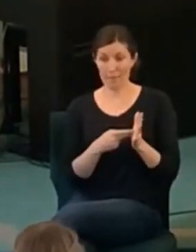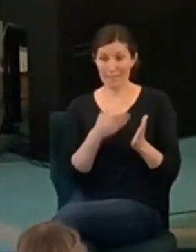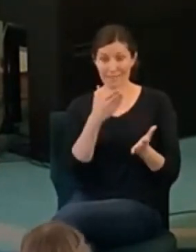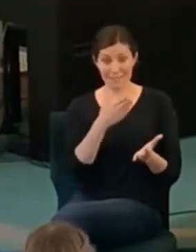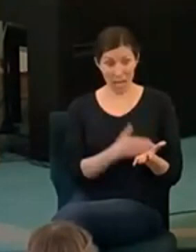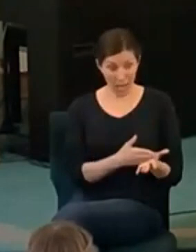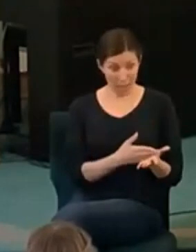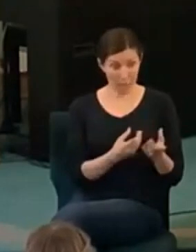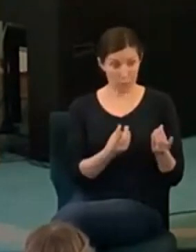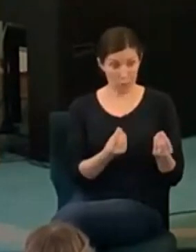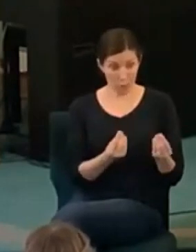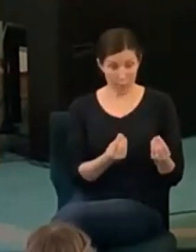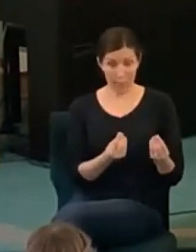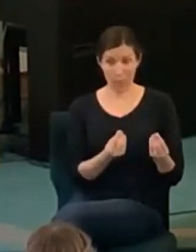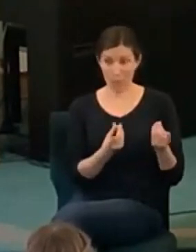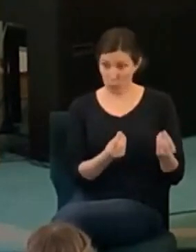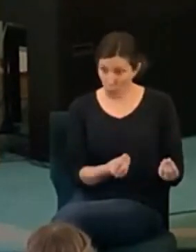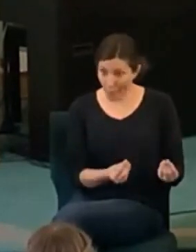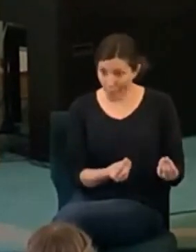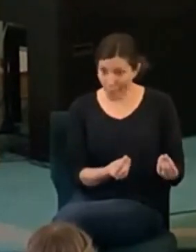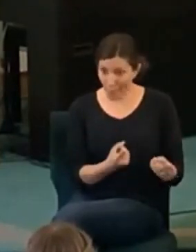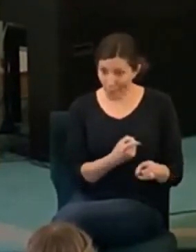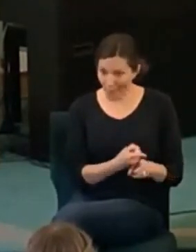now on, go